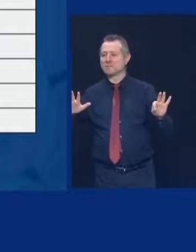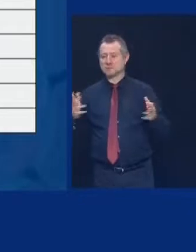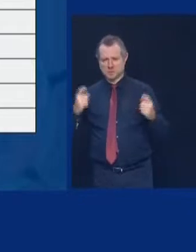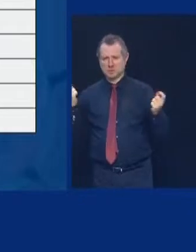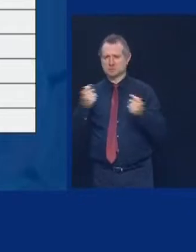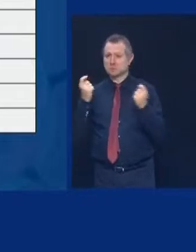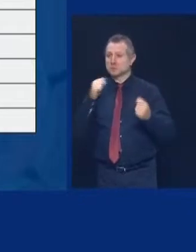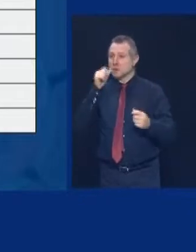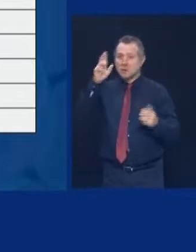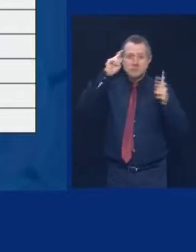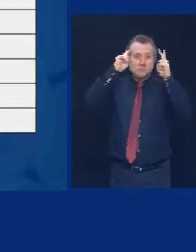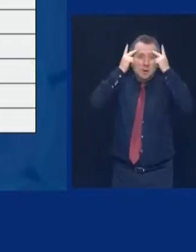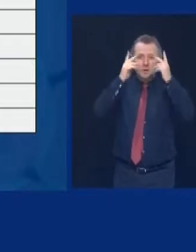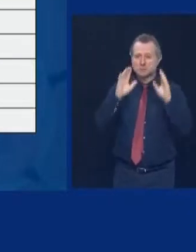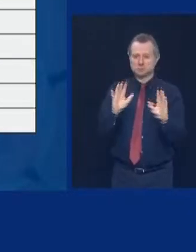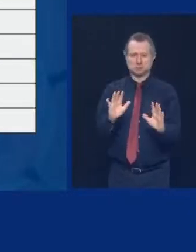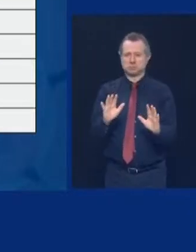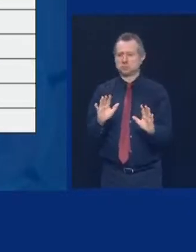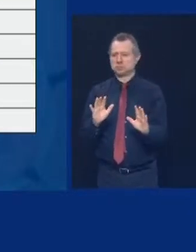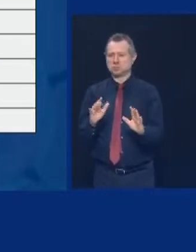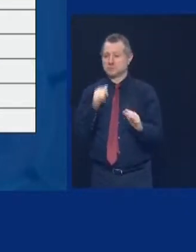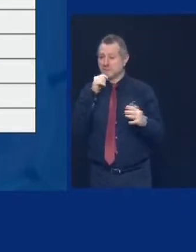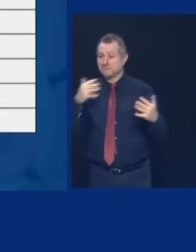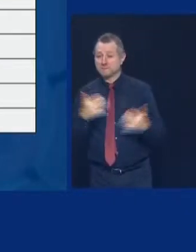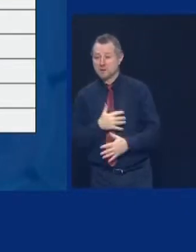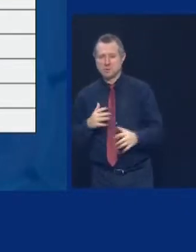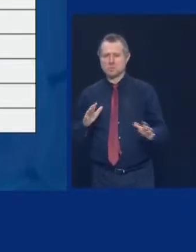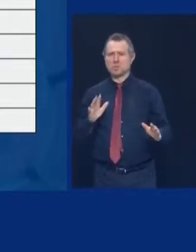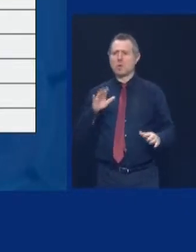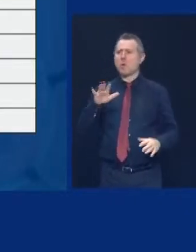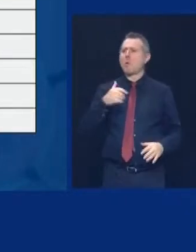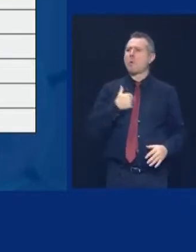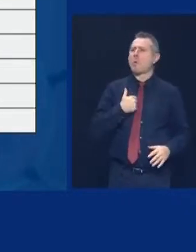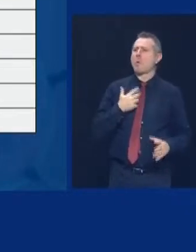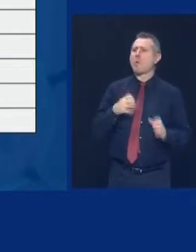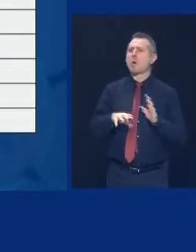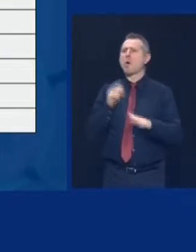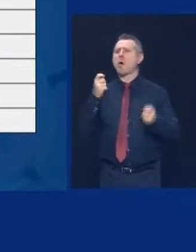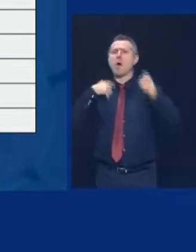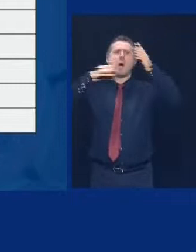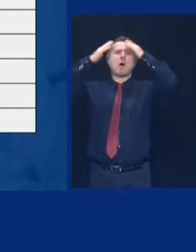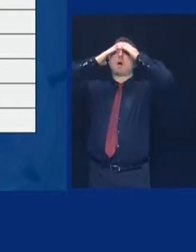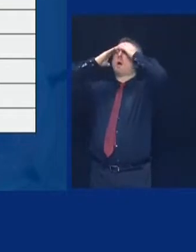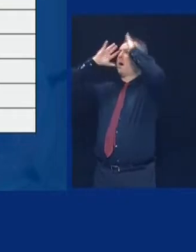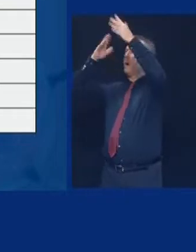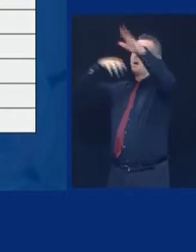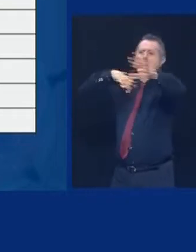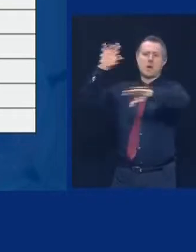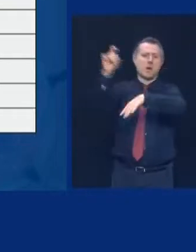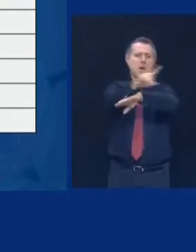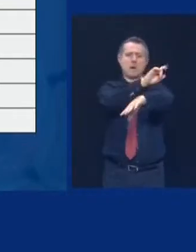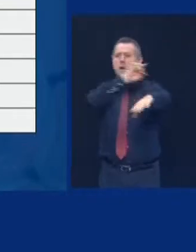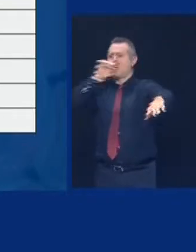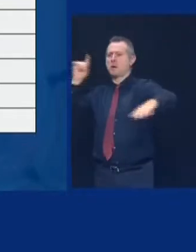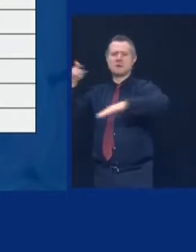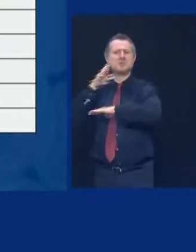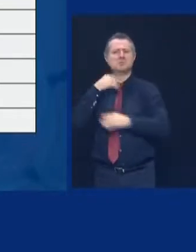out of control. No, we have it managed. We know how to do this. We just have to do